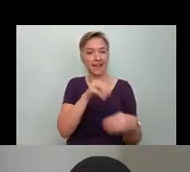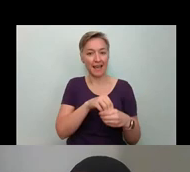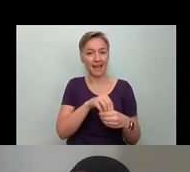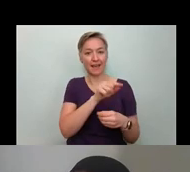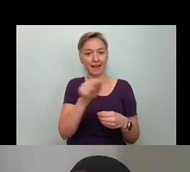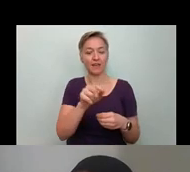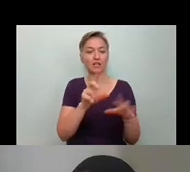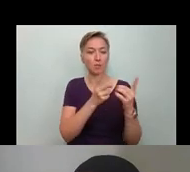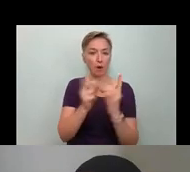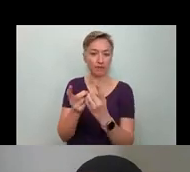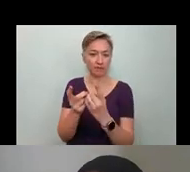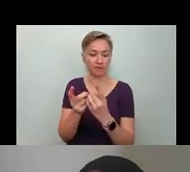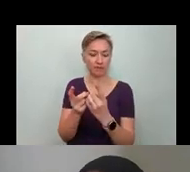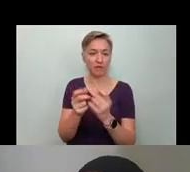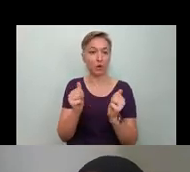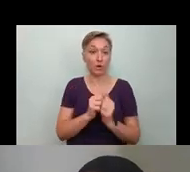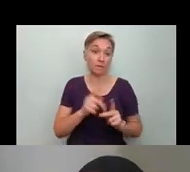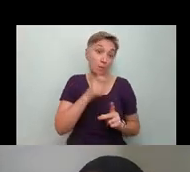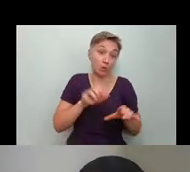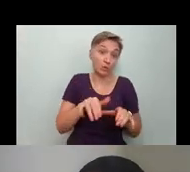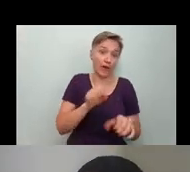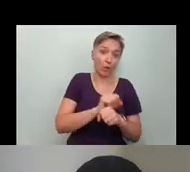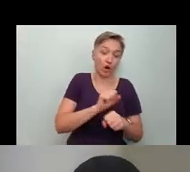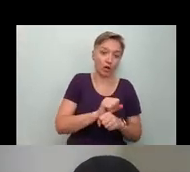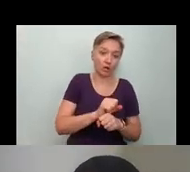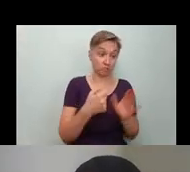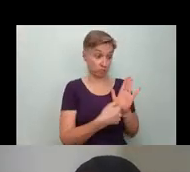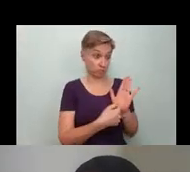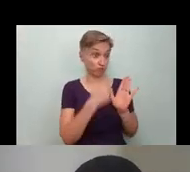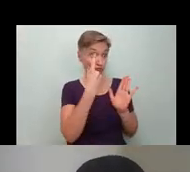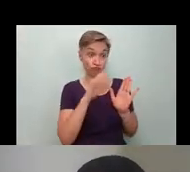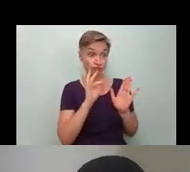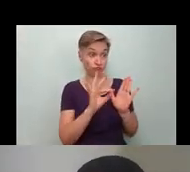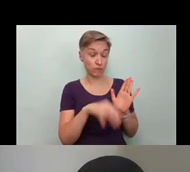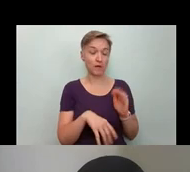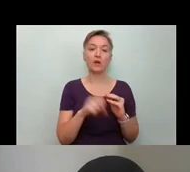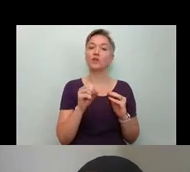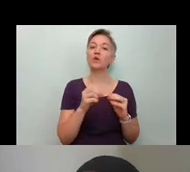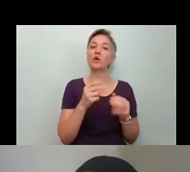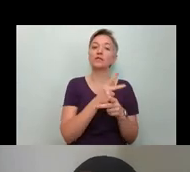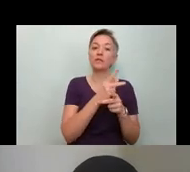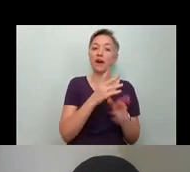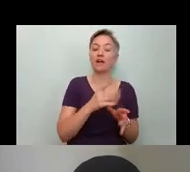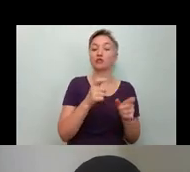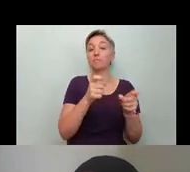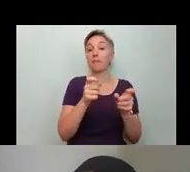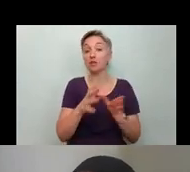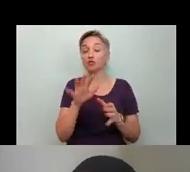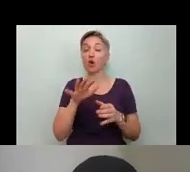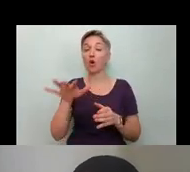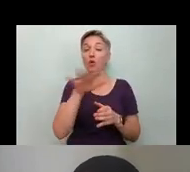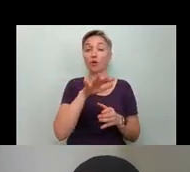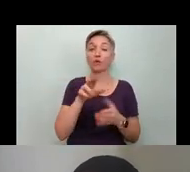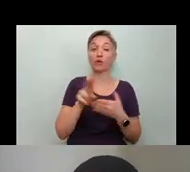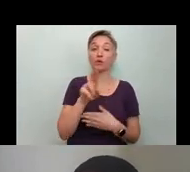and with those actual employees doing the work. So supervisors and managers across the organization are going to be